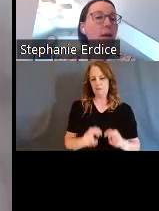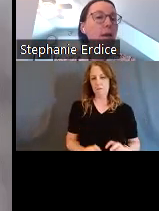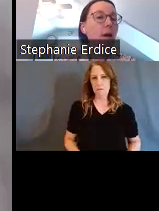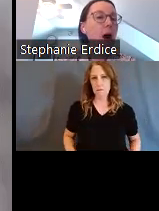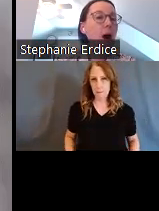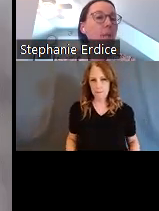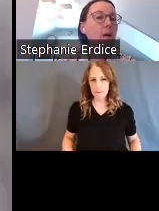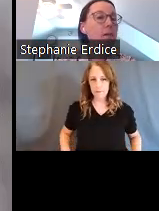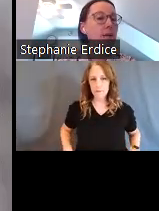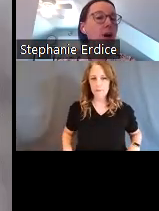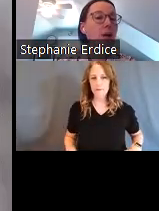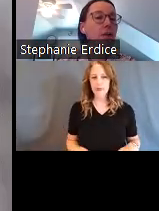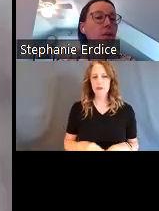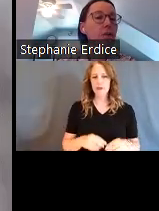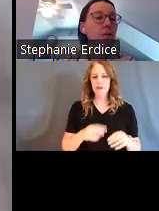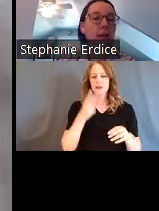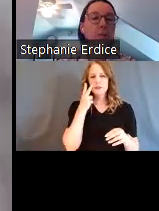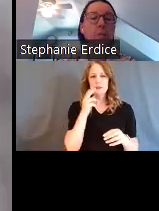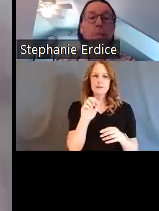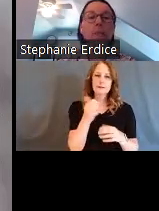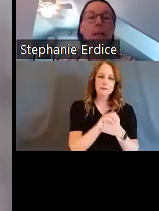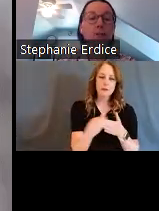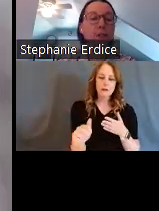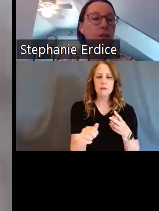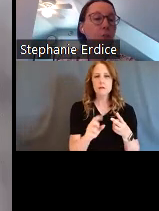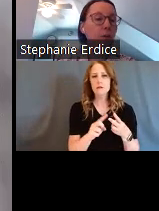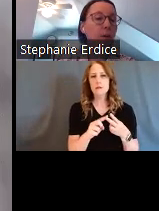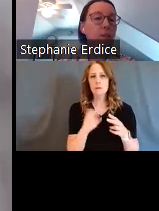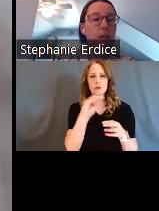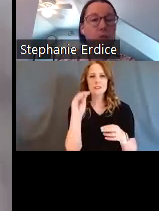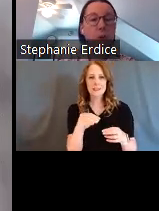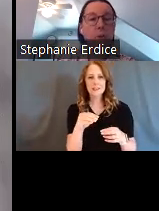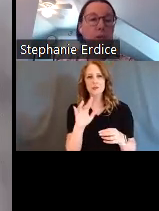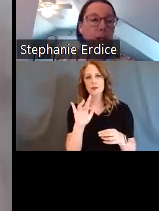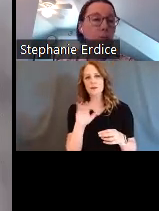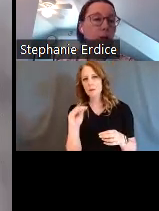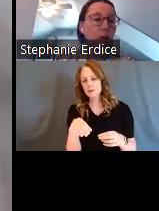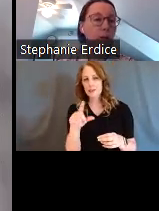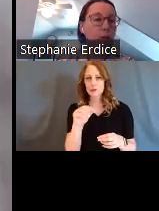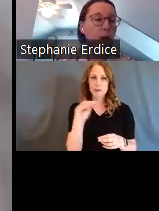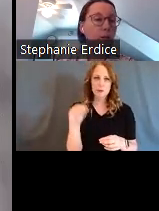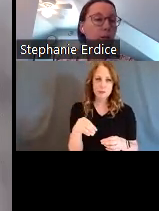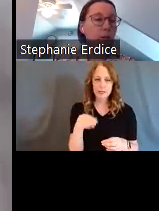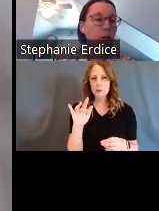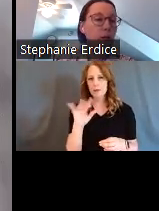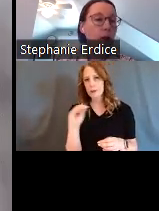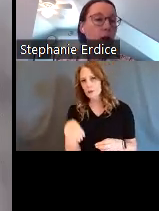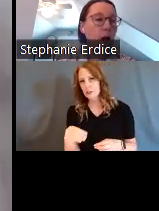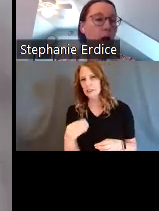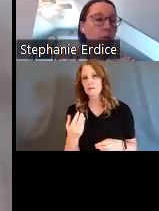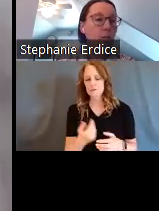So we're getting $10. We're getting some percentages here, 25%, 20%, 25%.